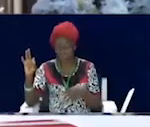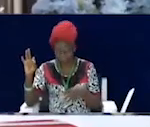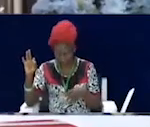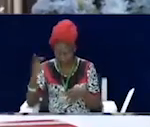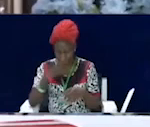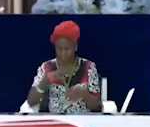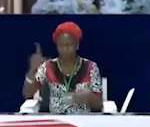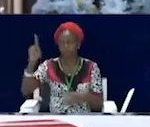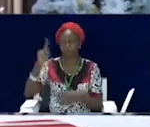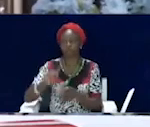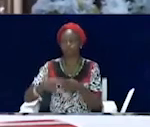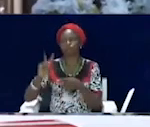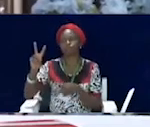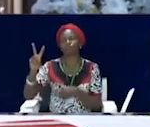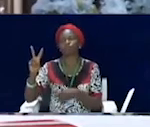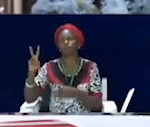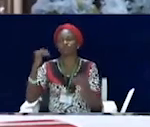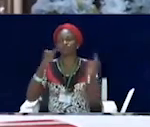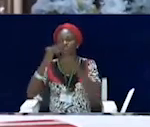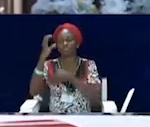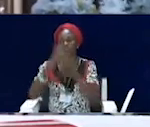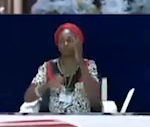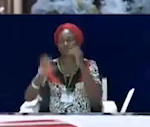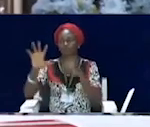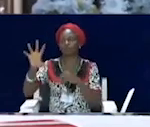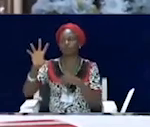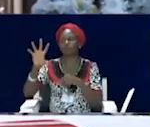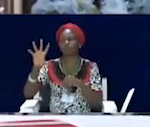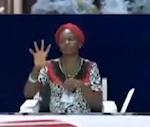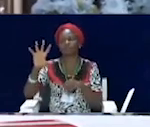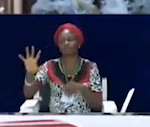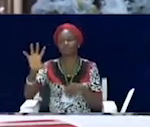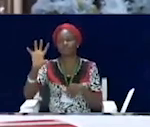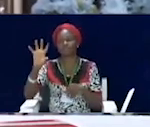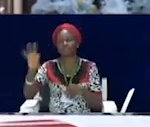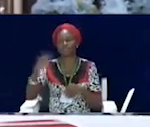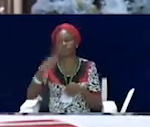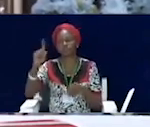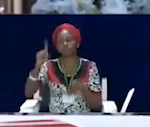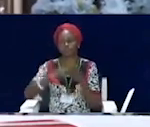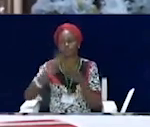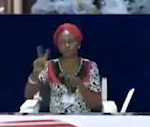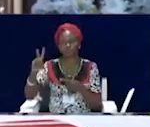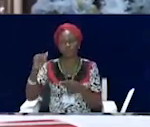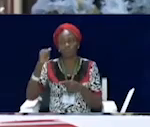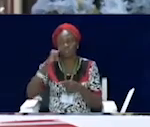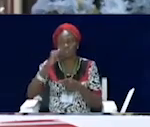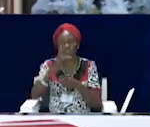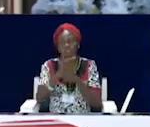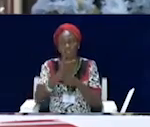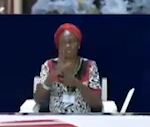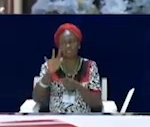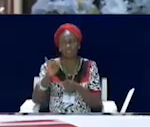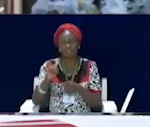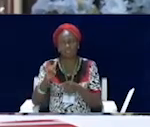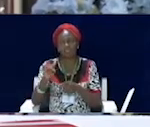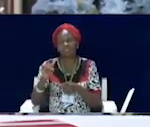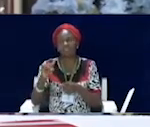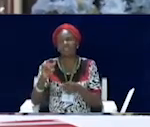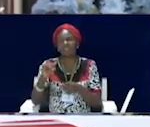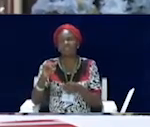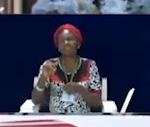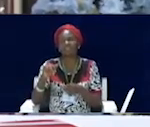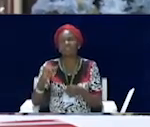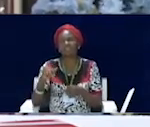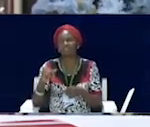from verse 1 to 2. Isaiah 59, 1 to 2. Which says clearly, the hand of the Lord